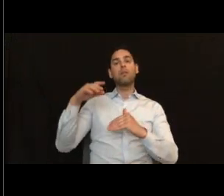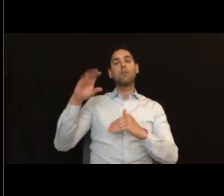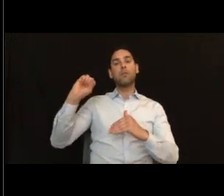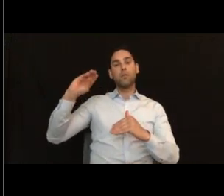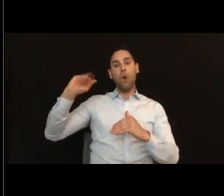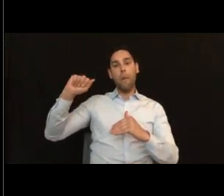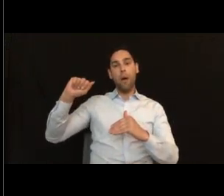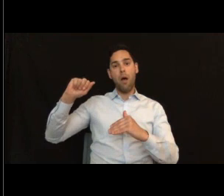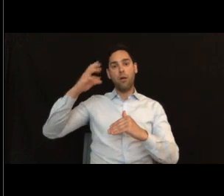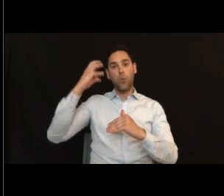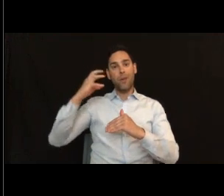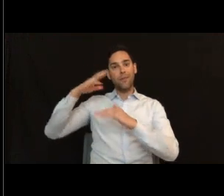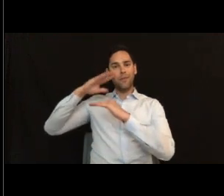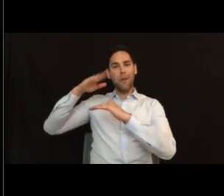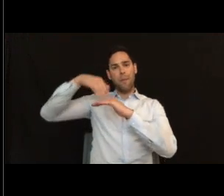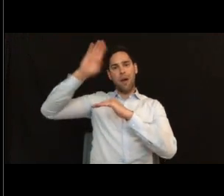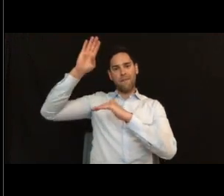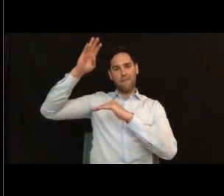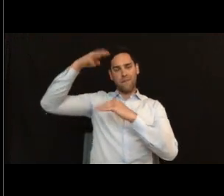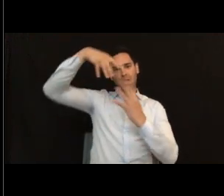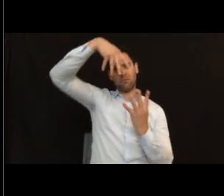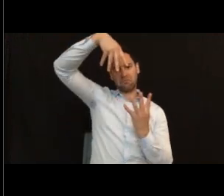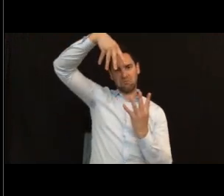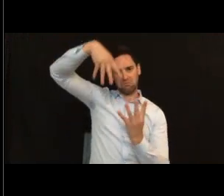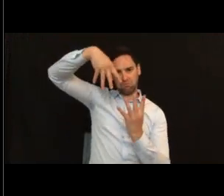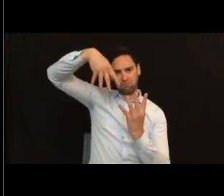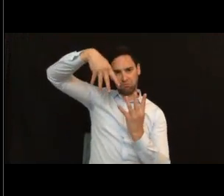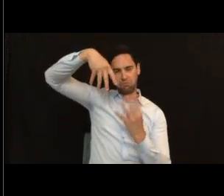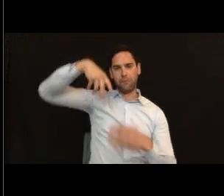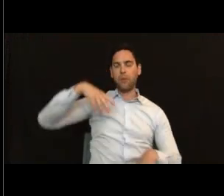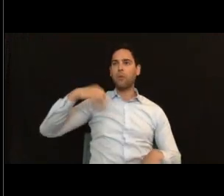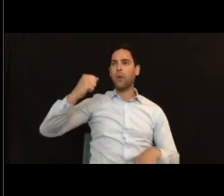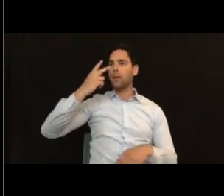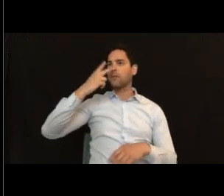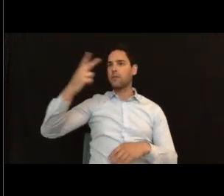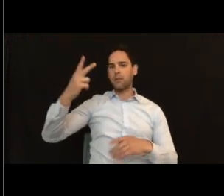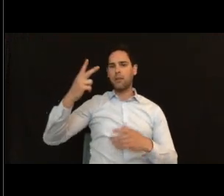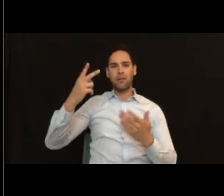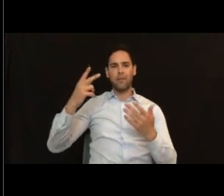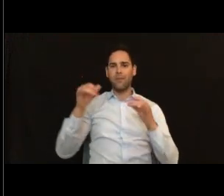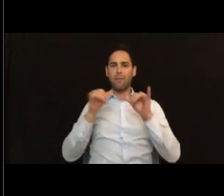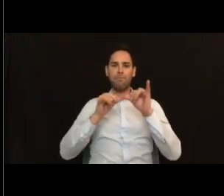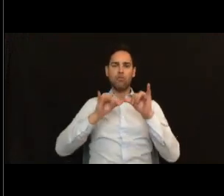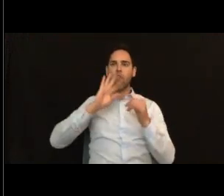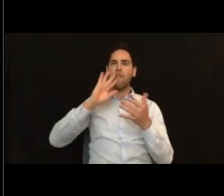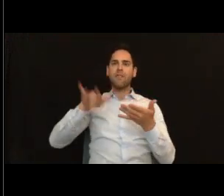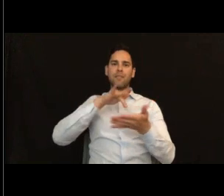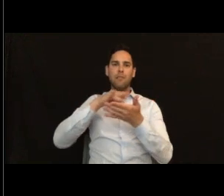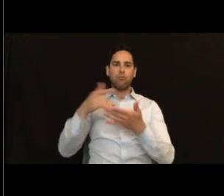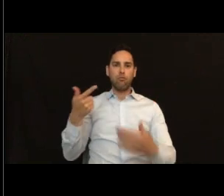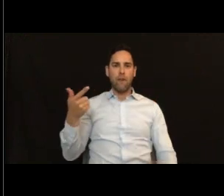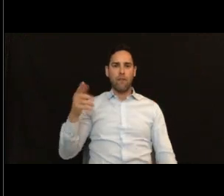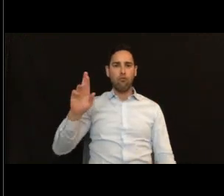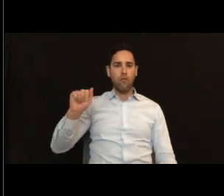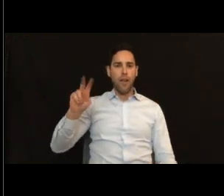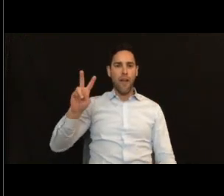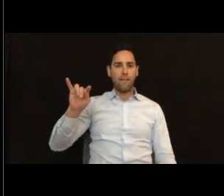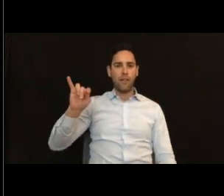And you can see that basically there's this measure of center of gravity, which measures how